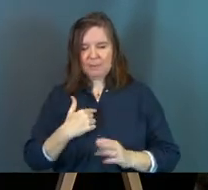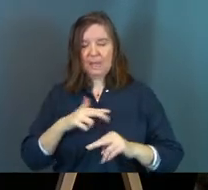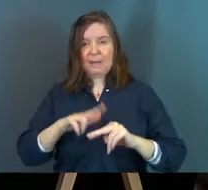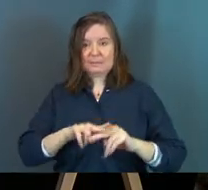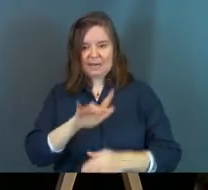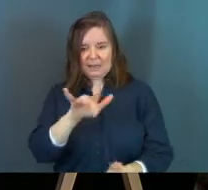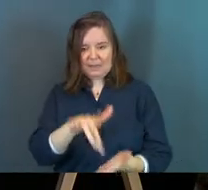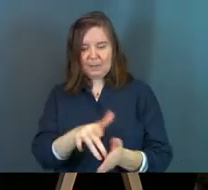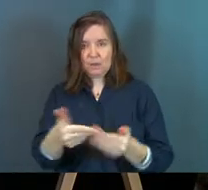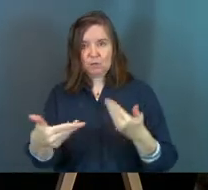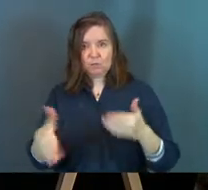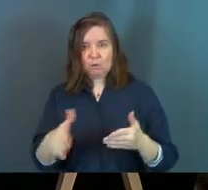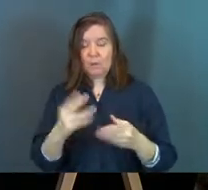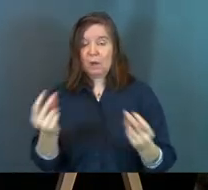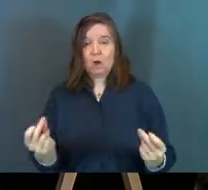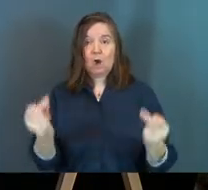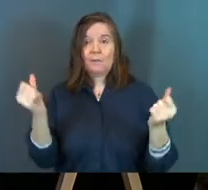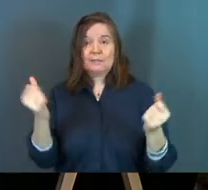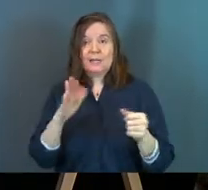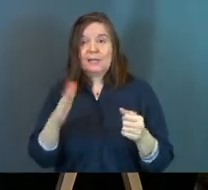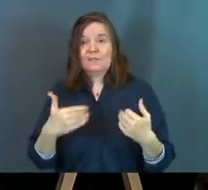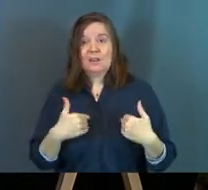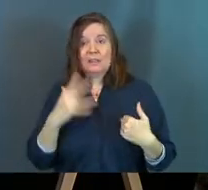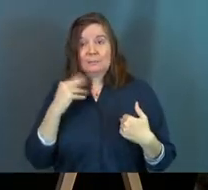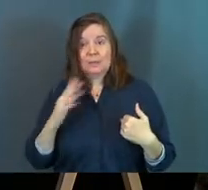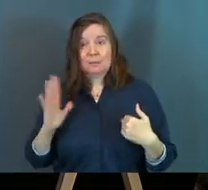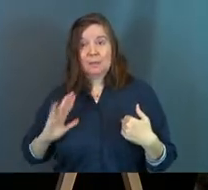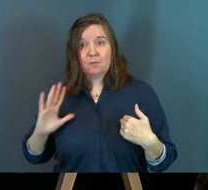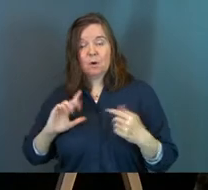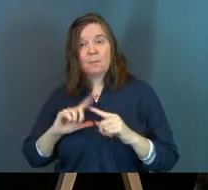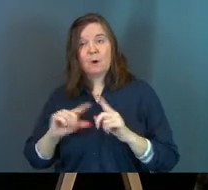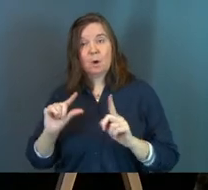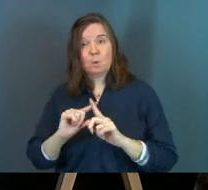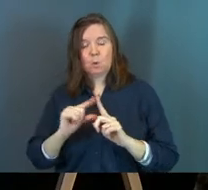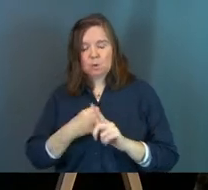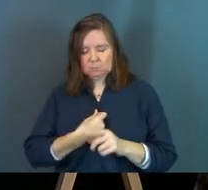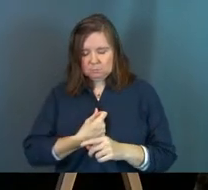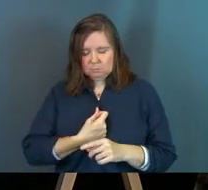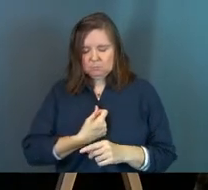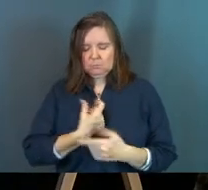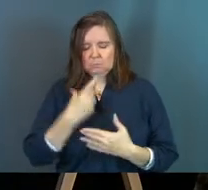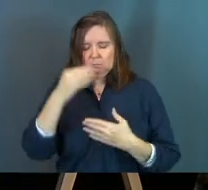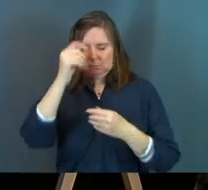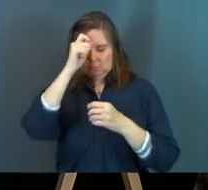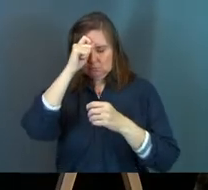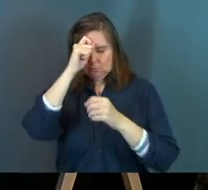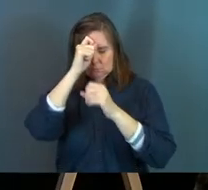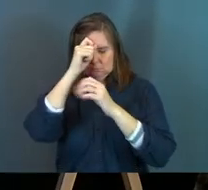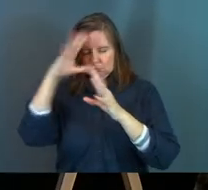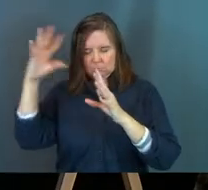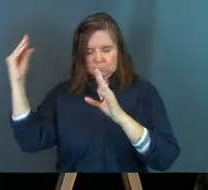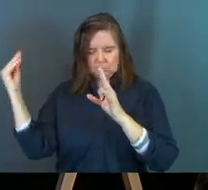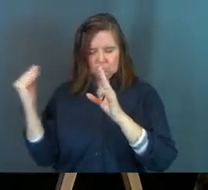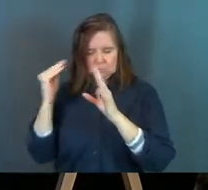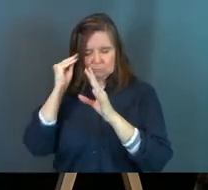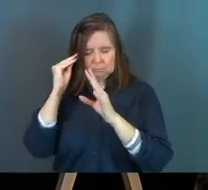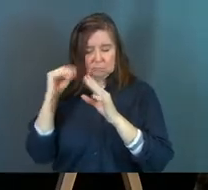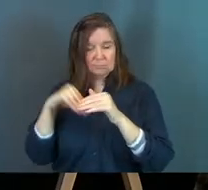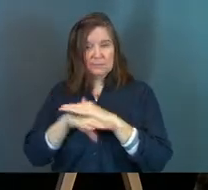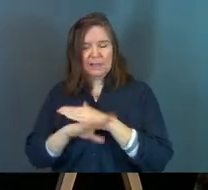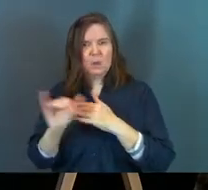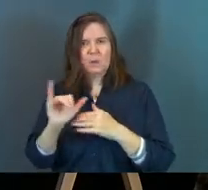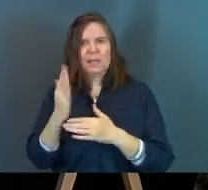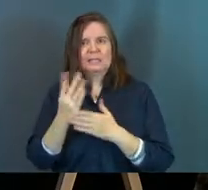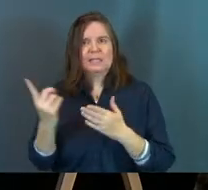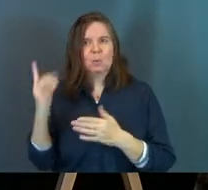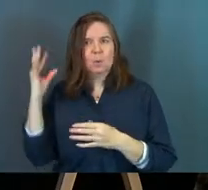sitting in the middle of this room. And all of a sudden, and I never had this experience before, but words just kind of came in from the side over here, right? Like words just, it's